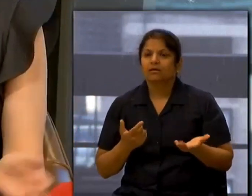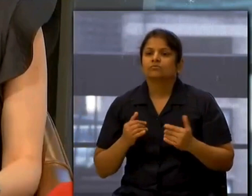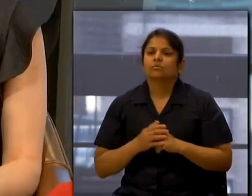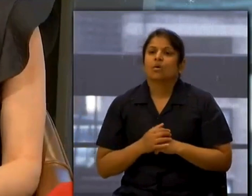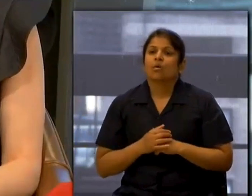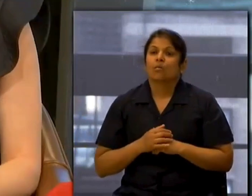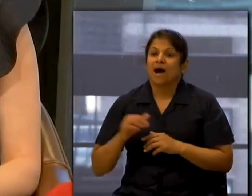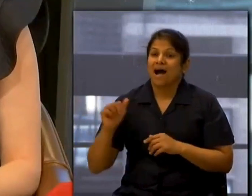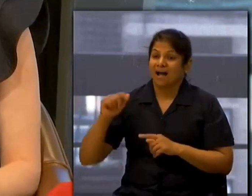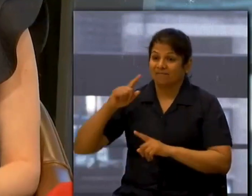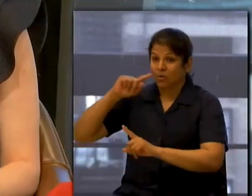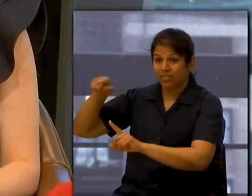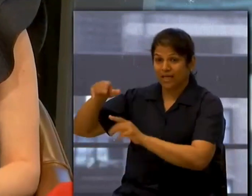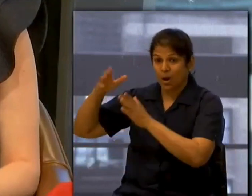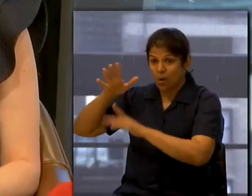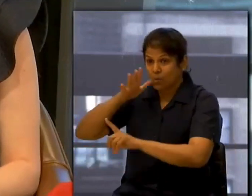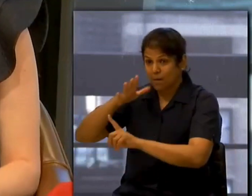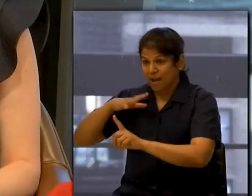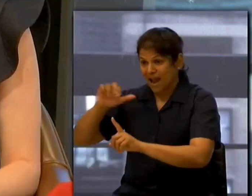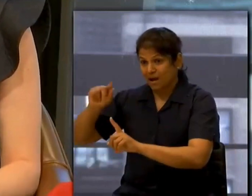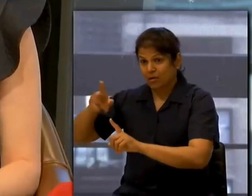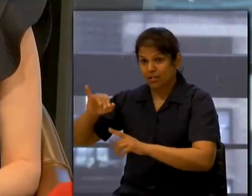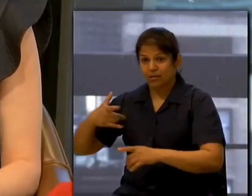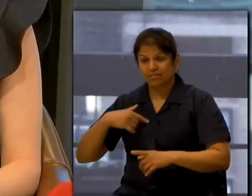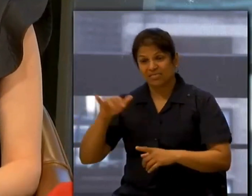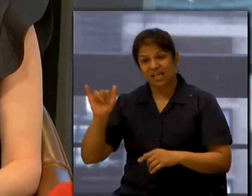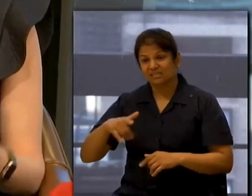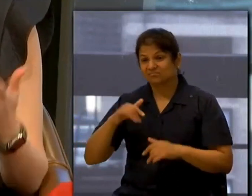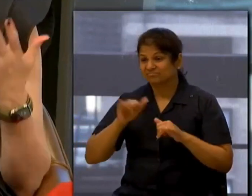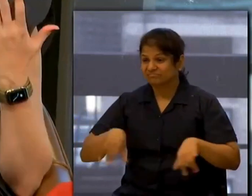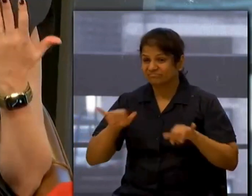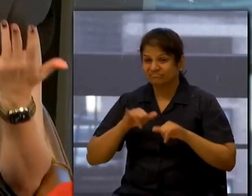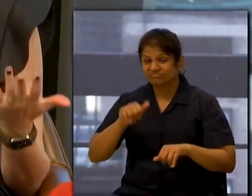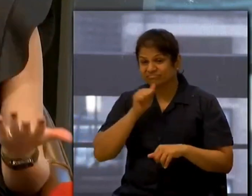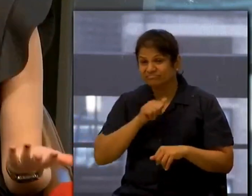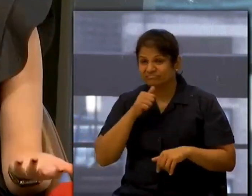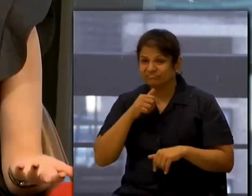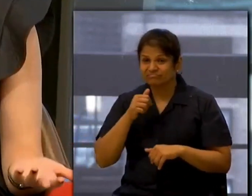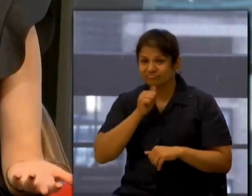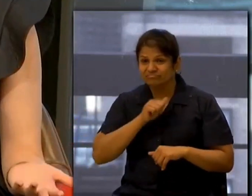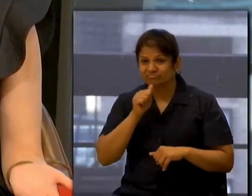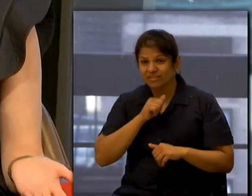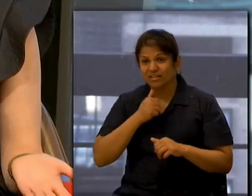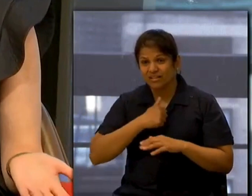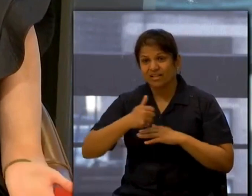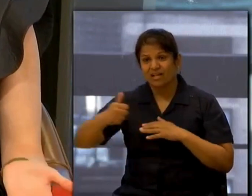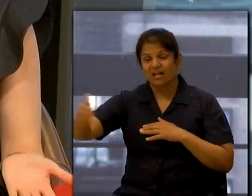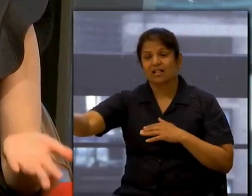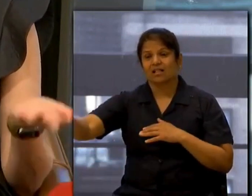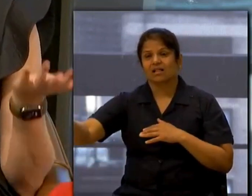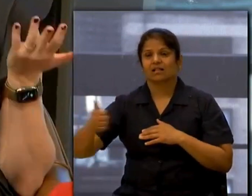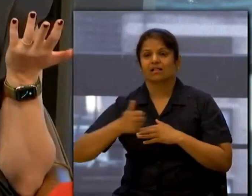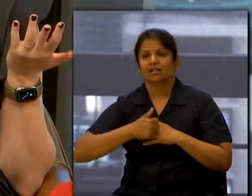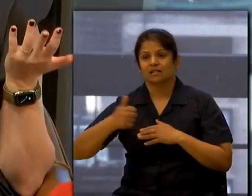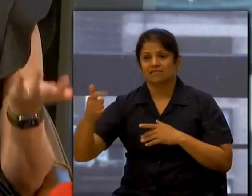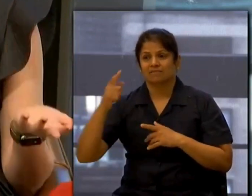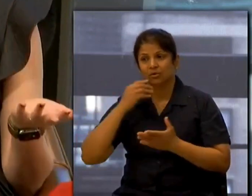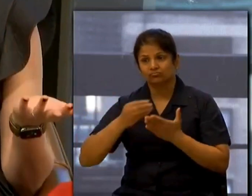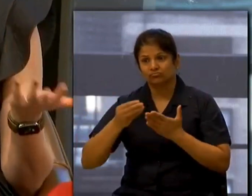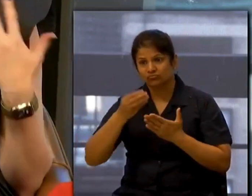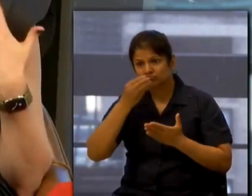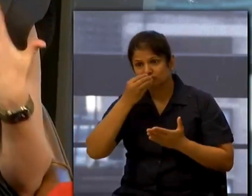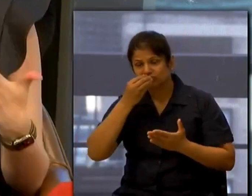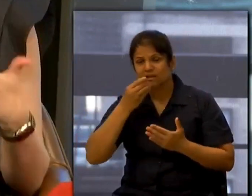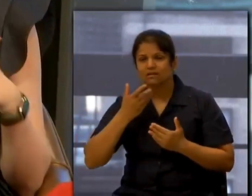this is my routine, this is what I do, this is what I deal with, this is how I get my groceries. And Greta was like shocked and appalled and kind of realized